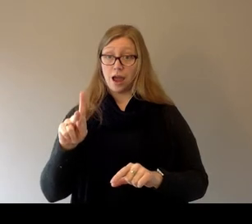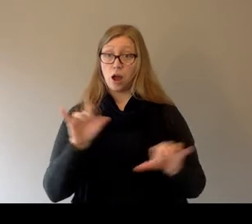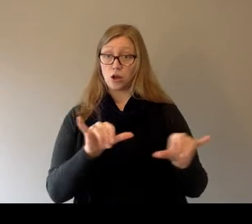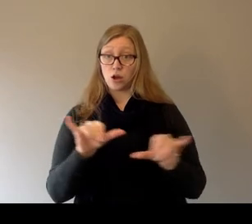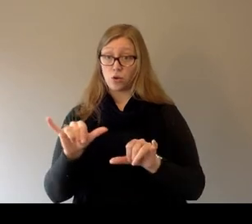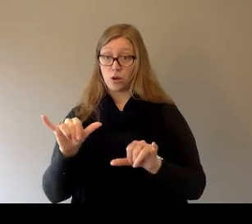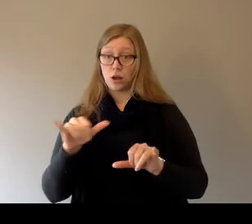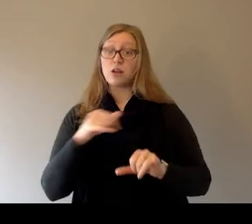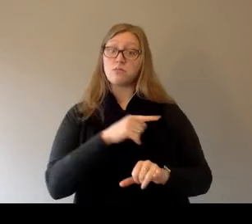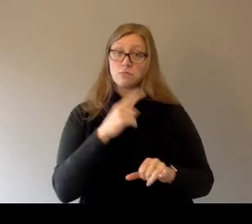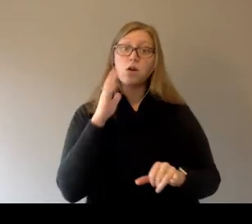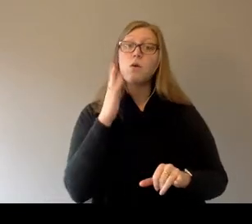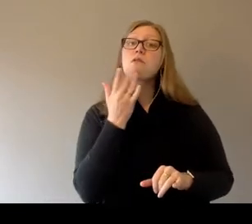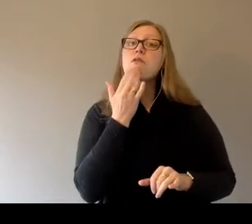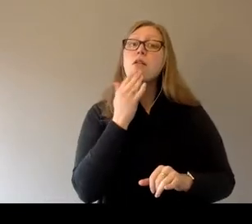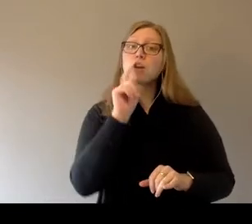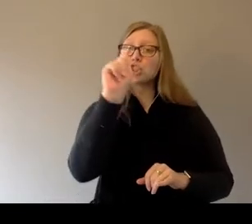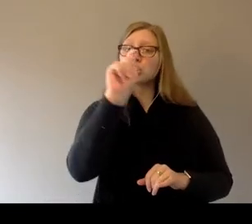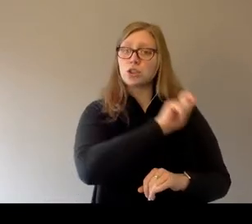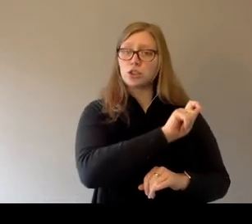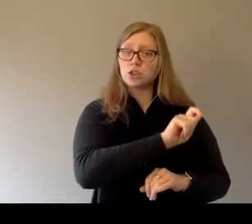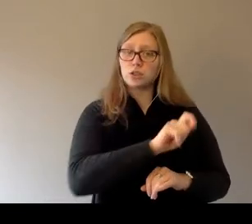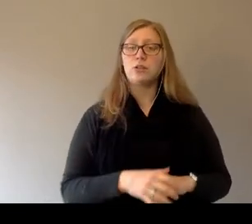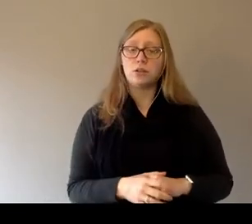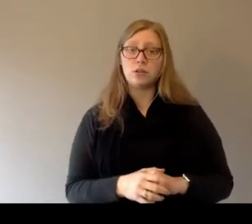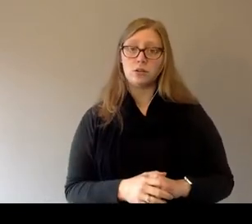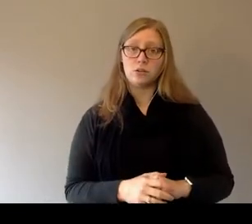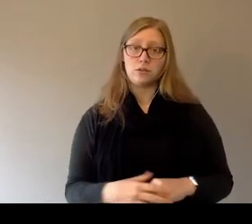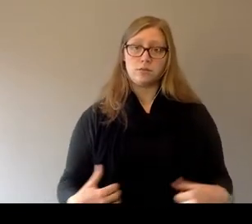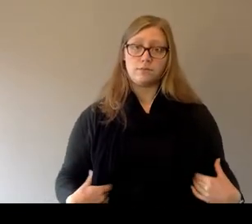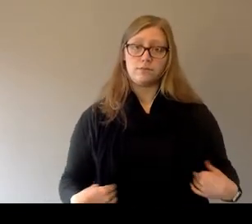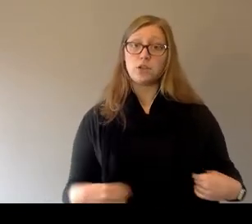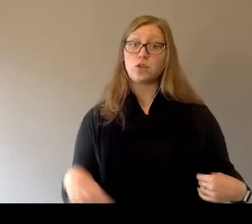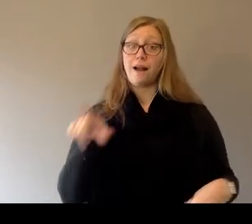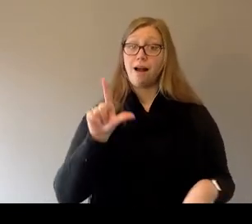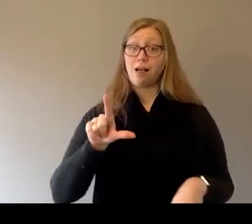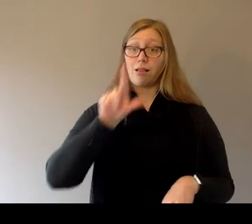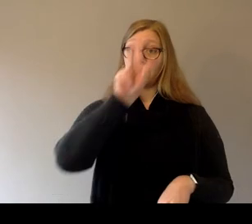can keep our eye on them. So I'm gonna make LKM is red,